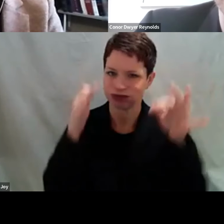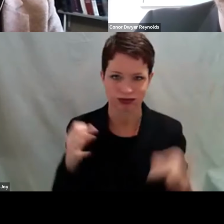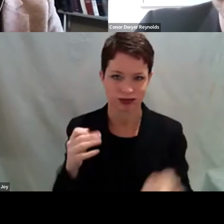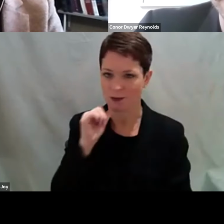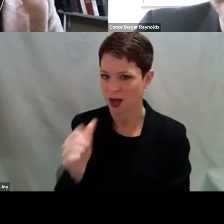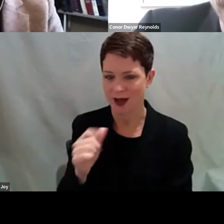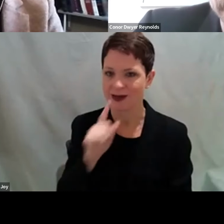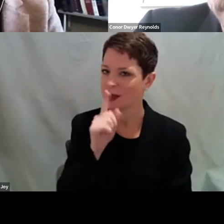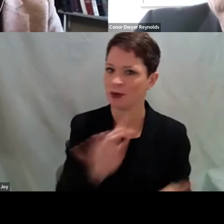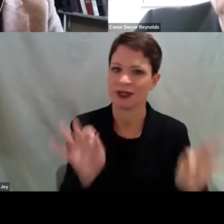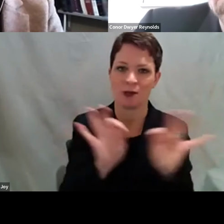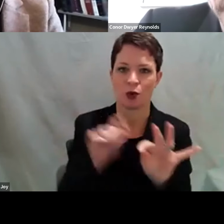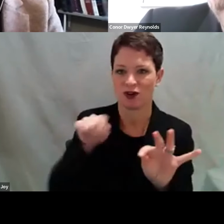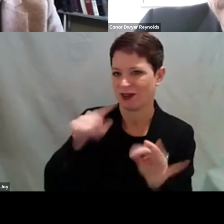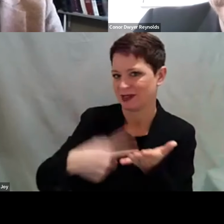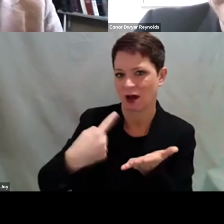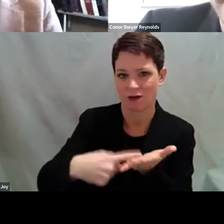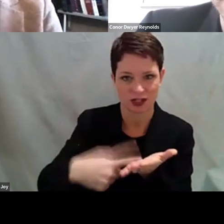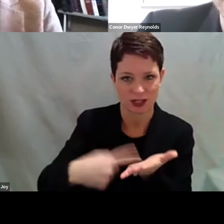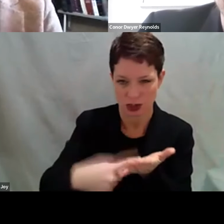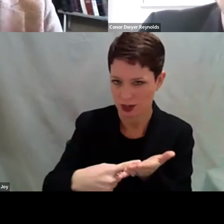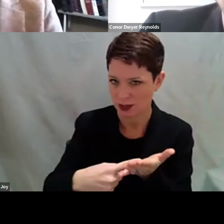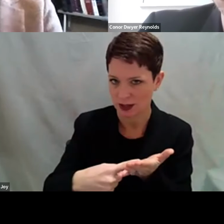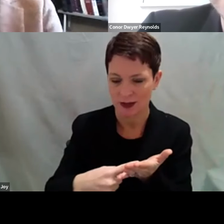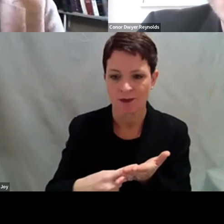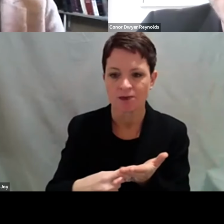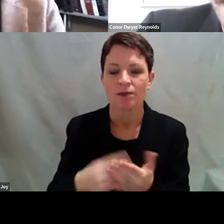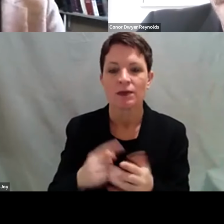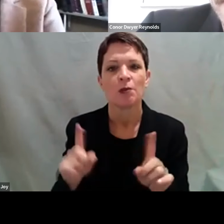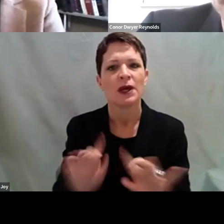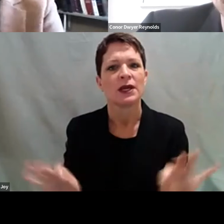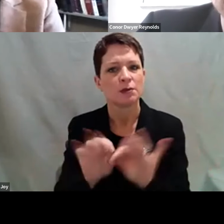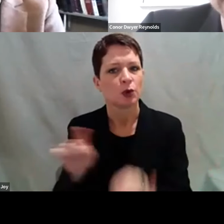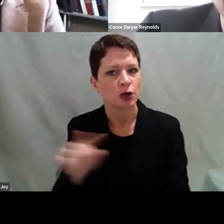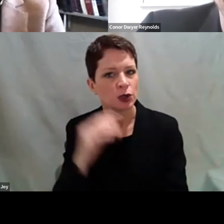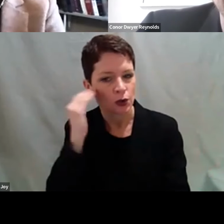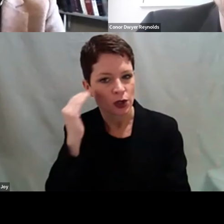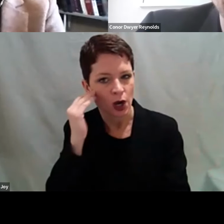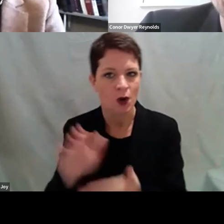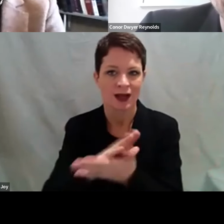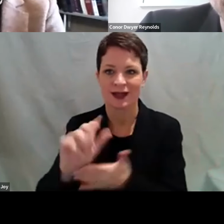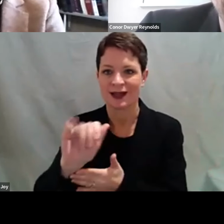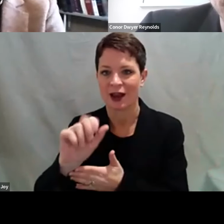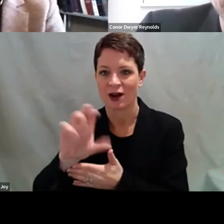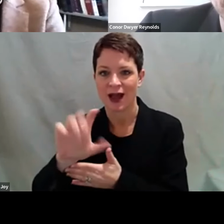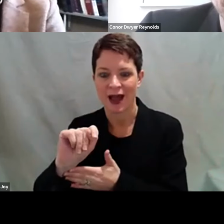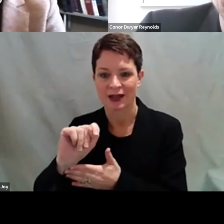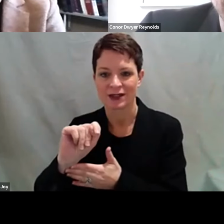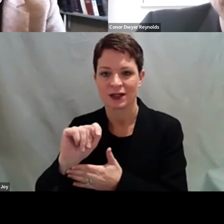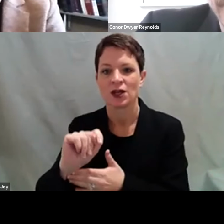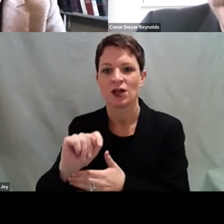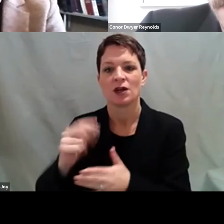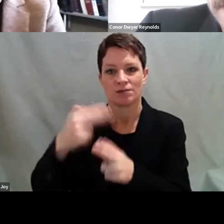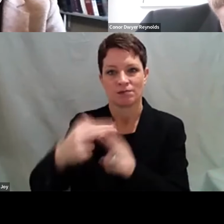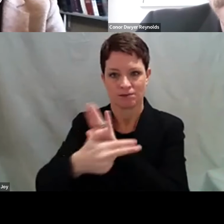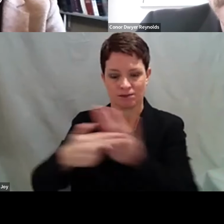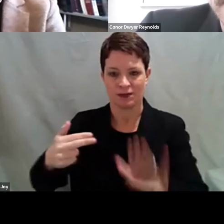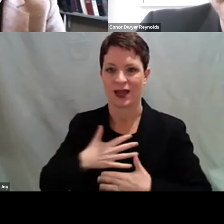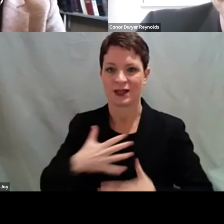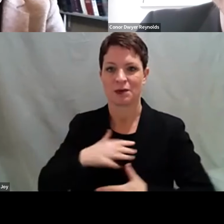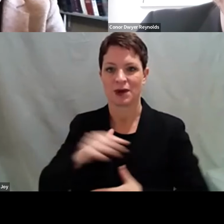exceptionally important for the purpose of this conversation. What you need to know is that the Clean Air Act regulates asthma